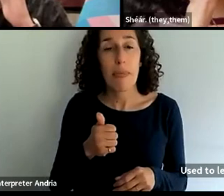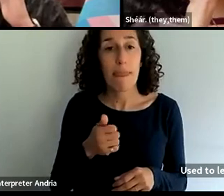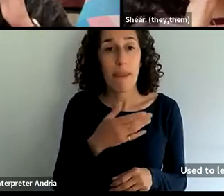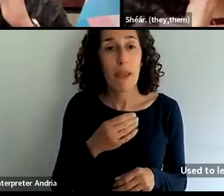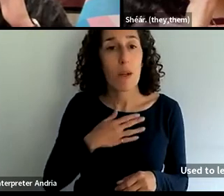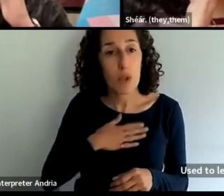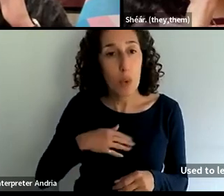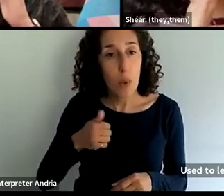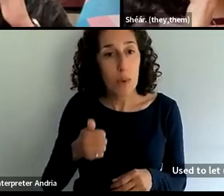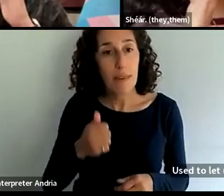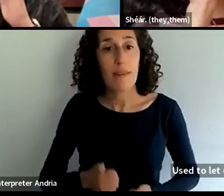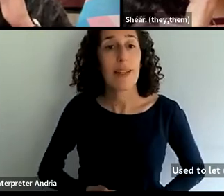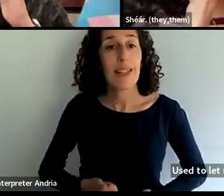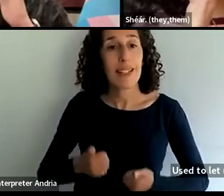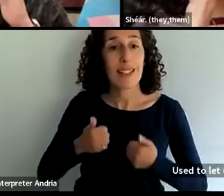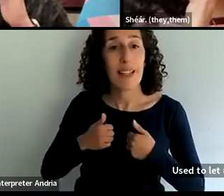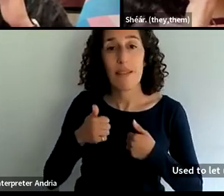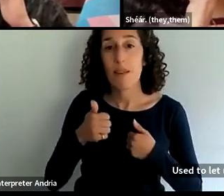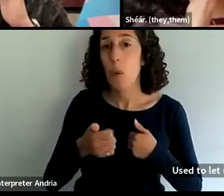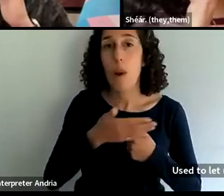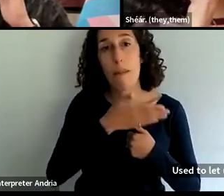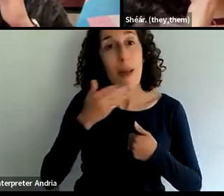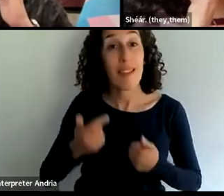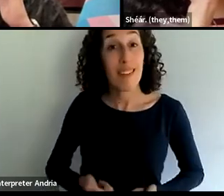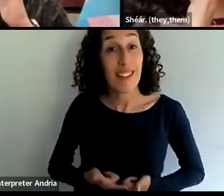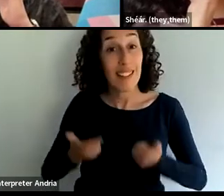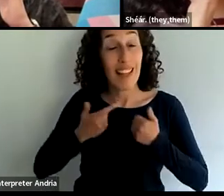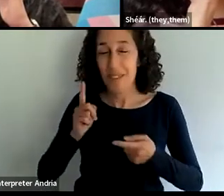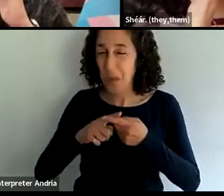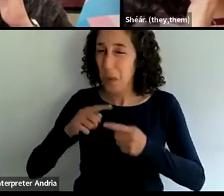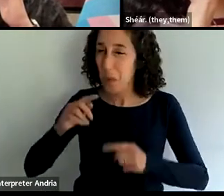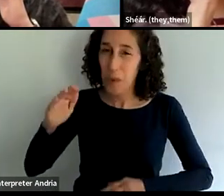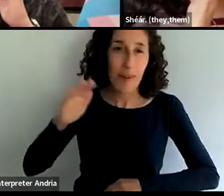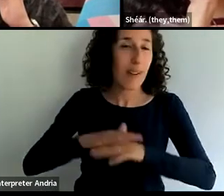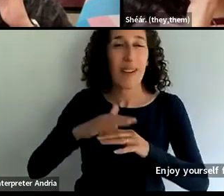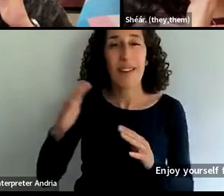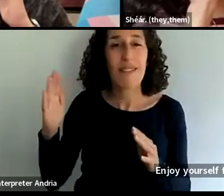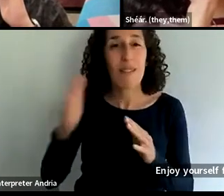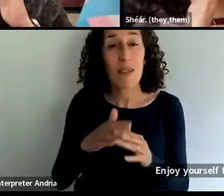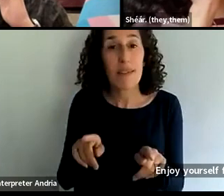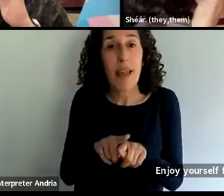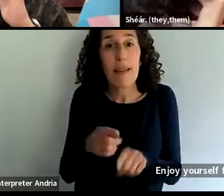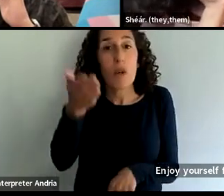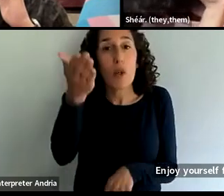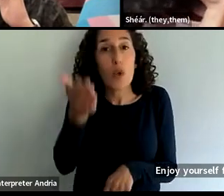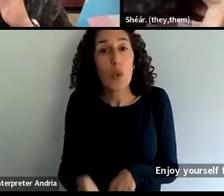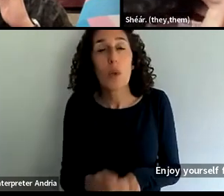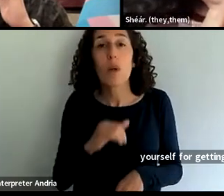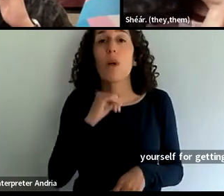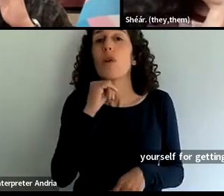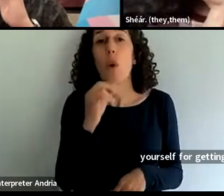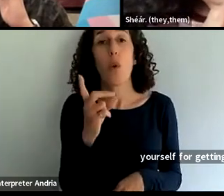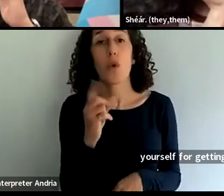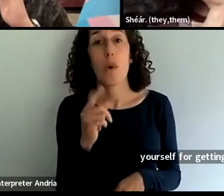yourself. Live your best life to the fullest as you. Don't do it for anyone else and don't rush yourself. And